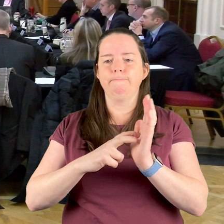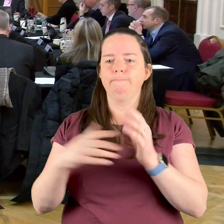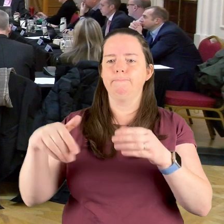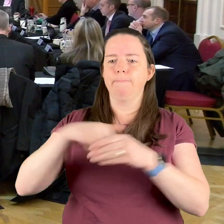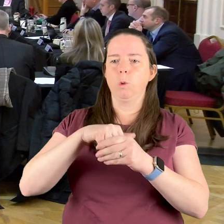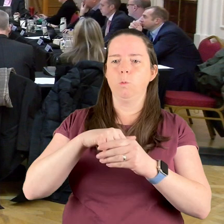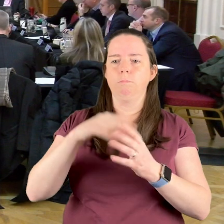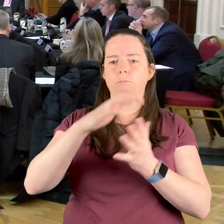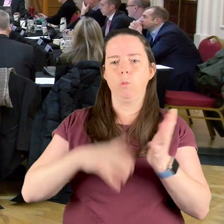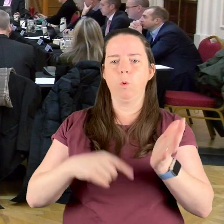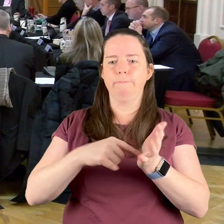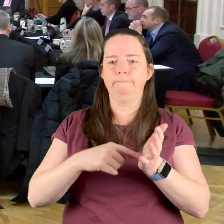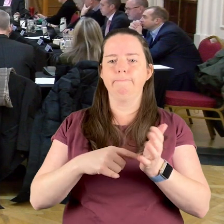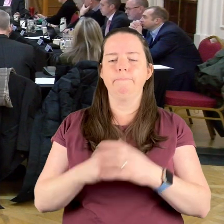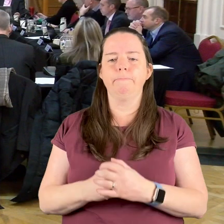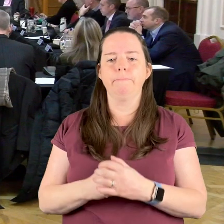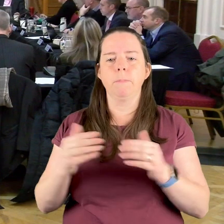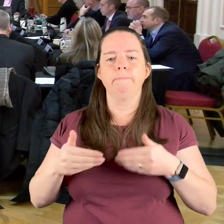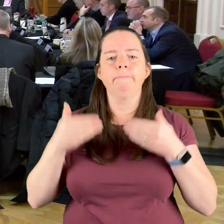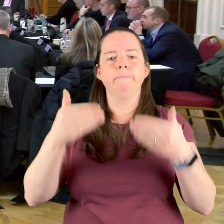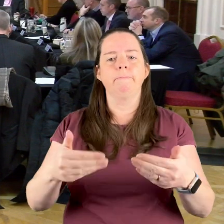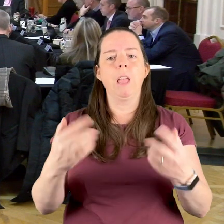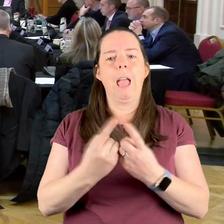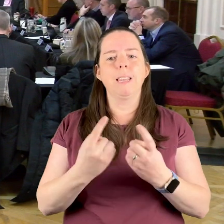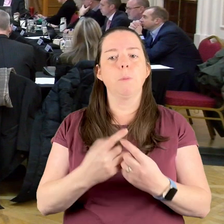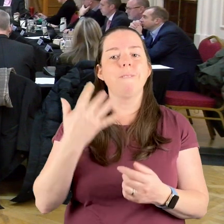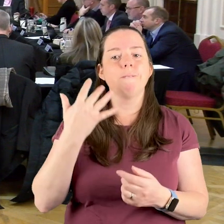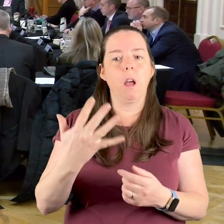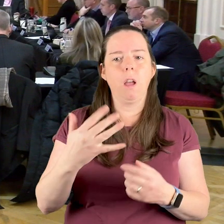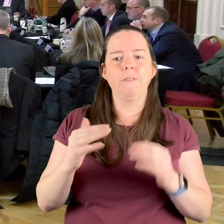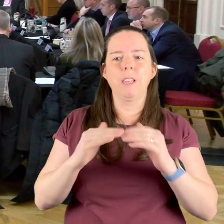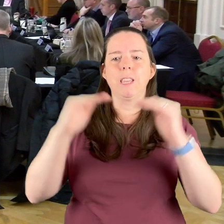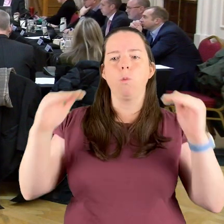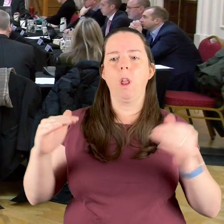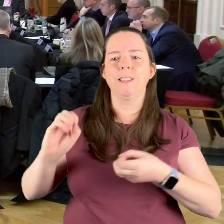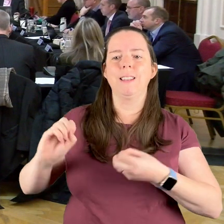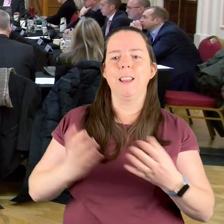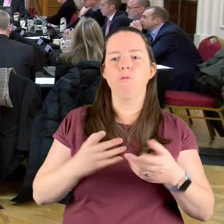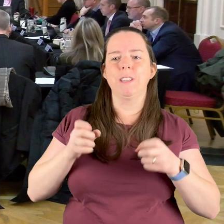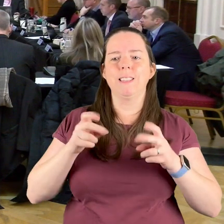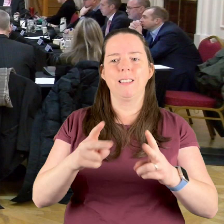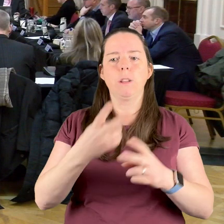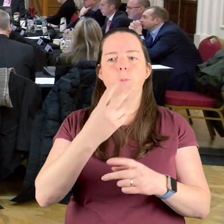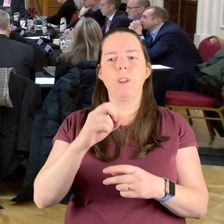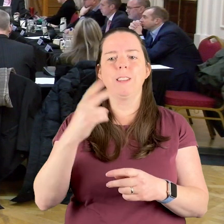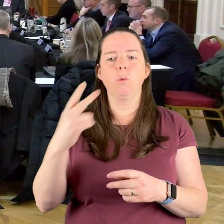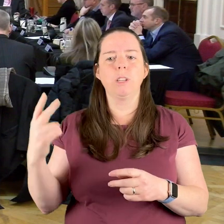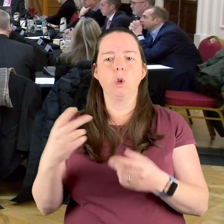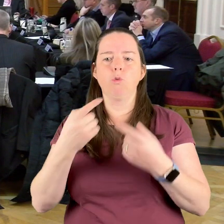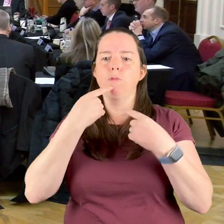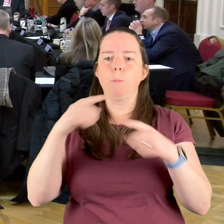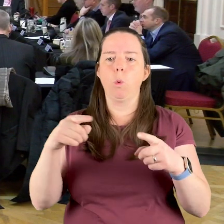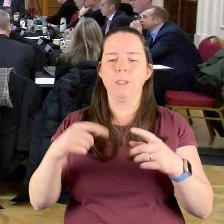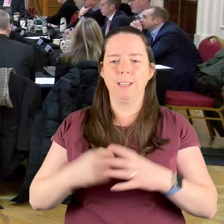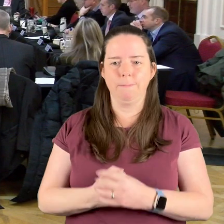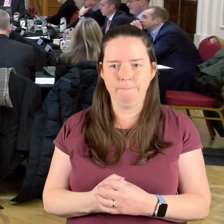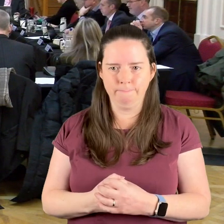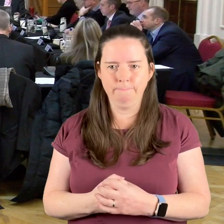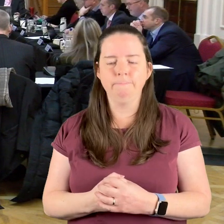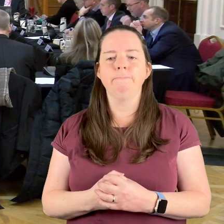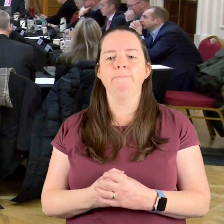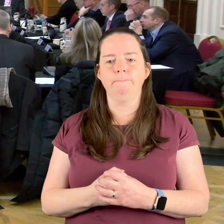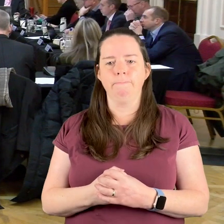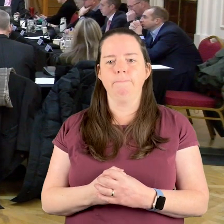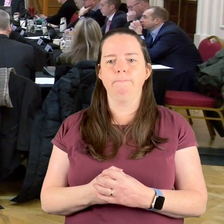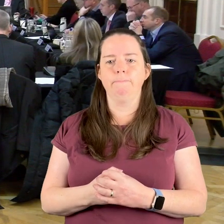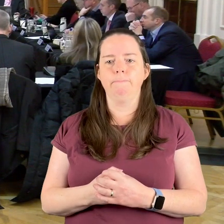Thank you. The board notes the content of the report. Moving on to item 5, a quality delivery system